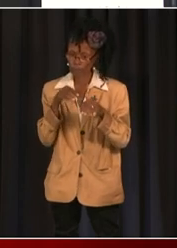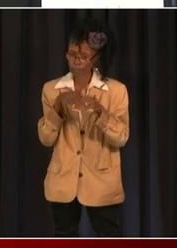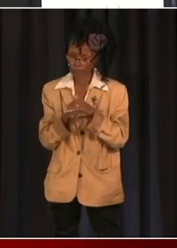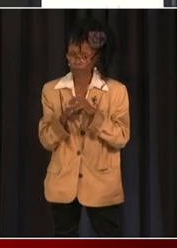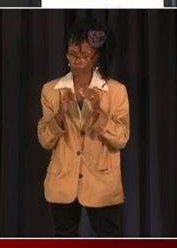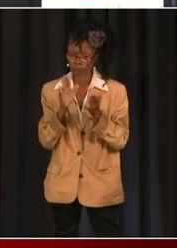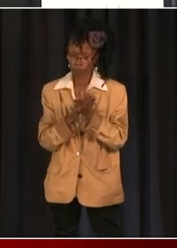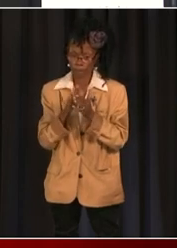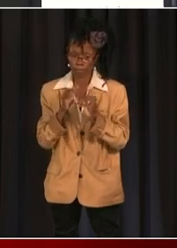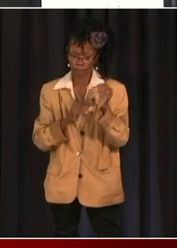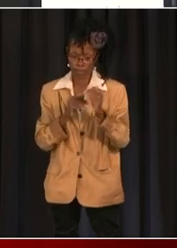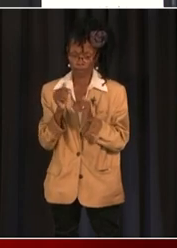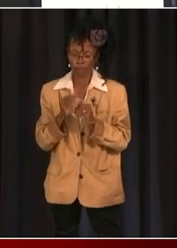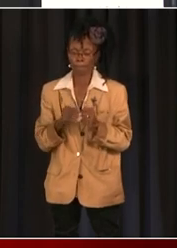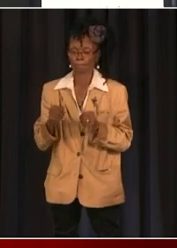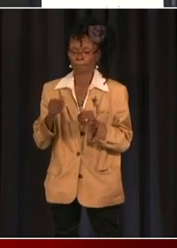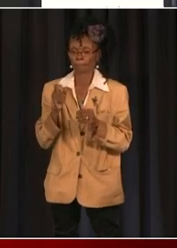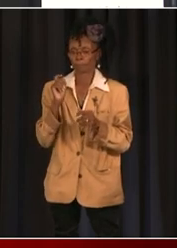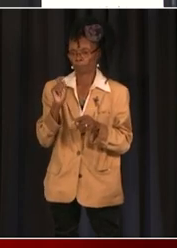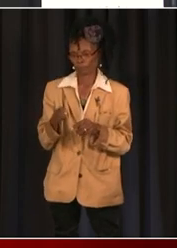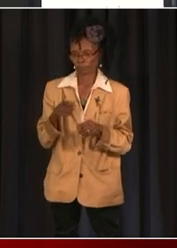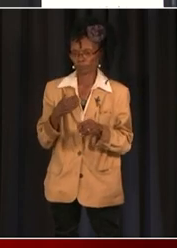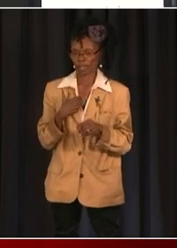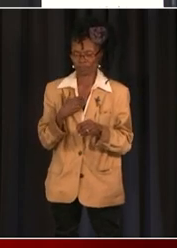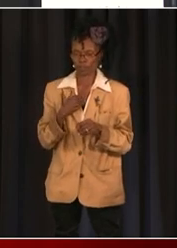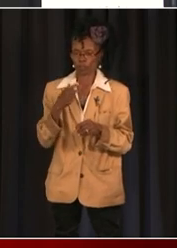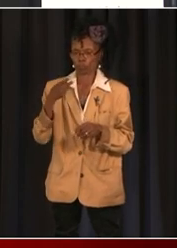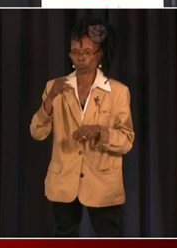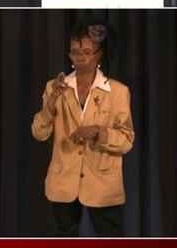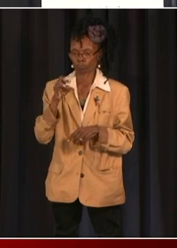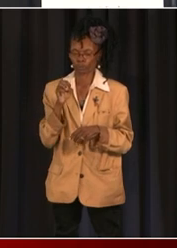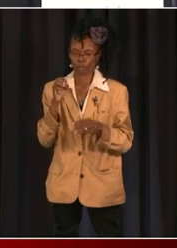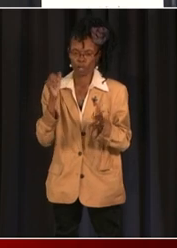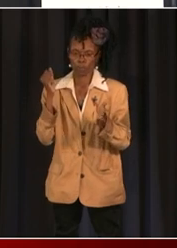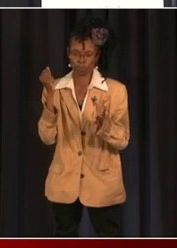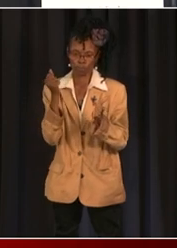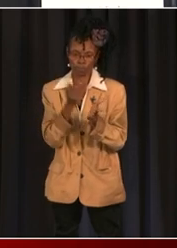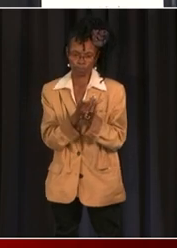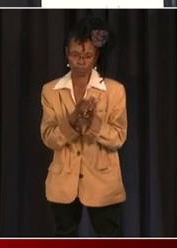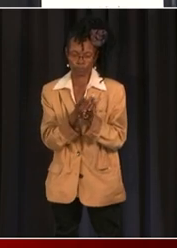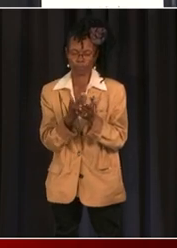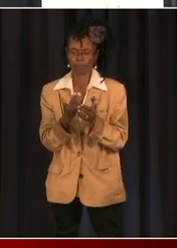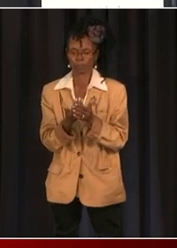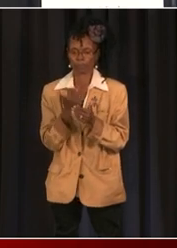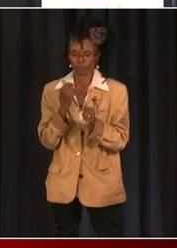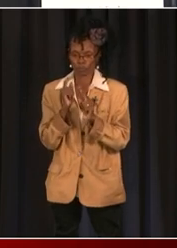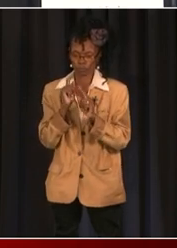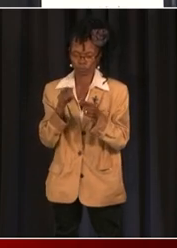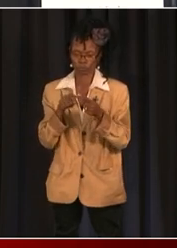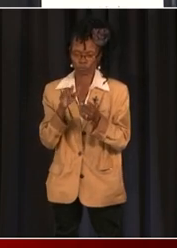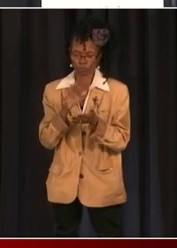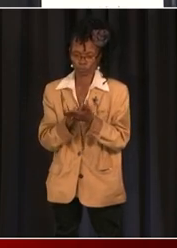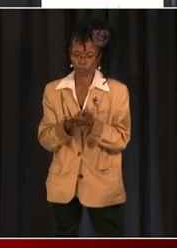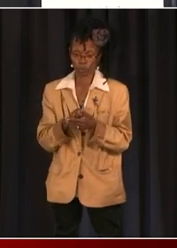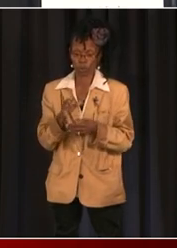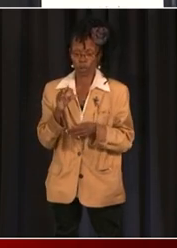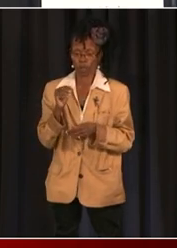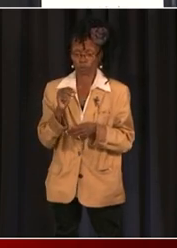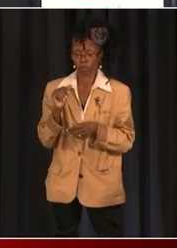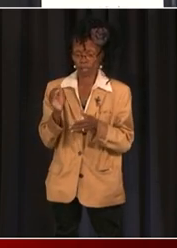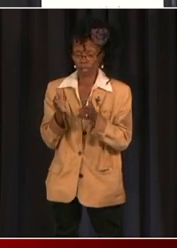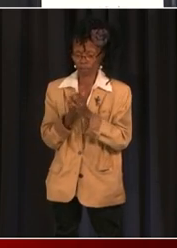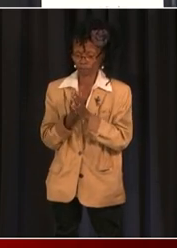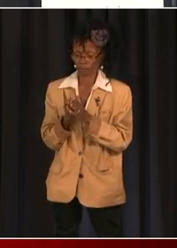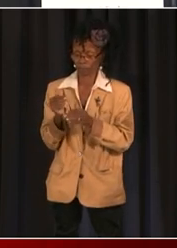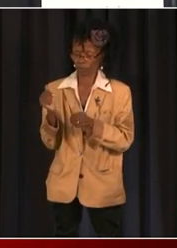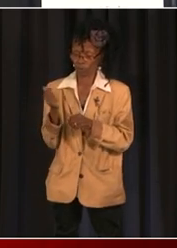a pre-approved visitation with administration at the school to be on campus. We're also asking that all individuals that come